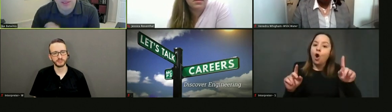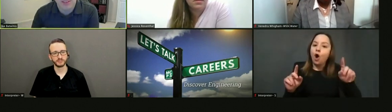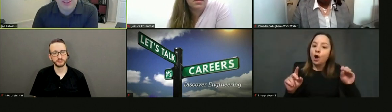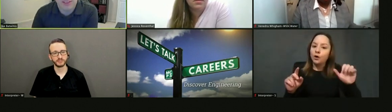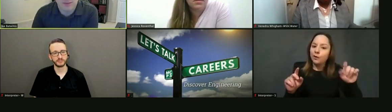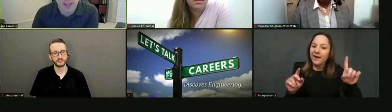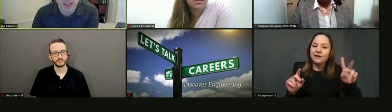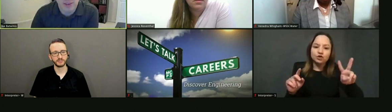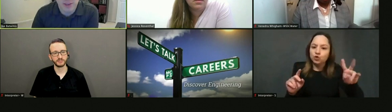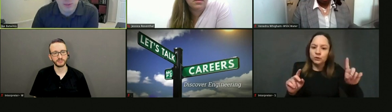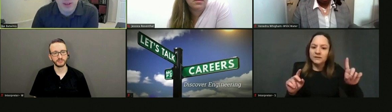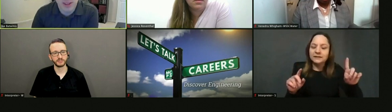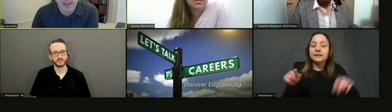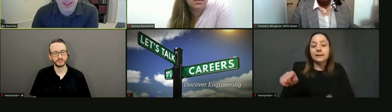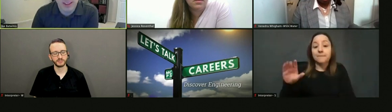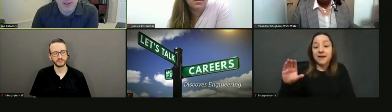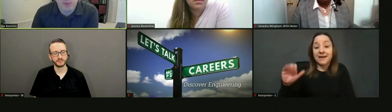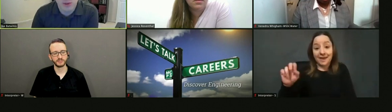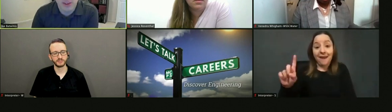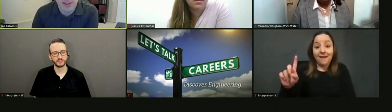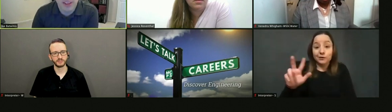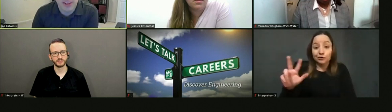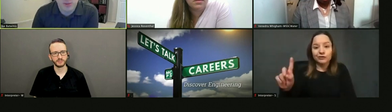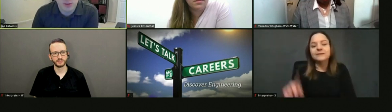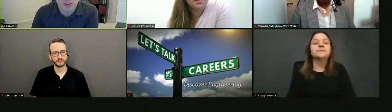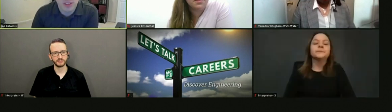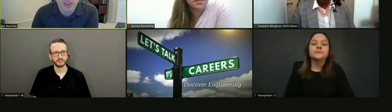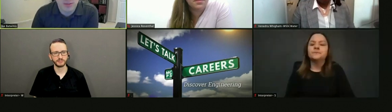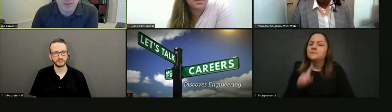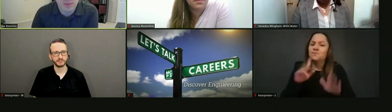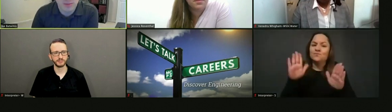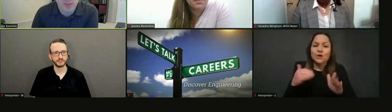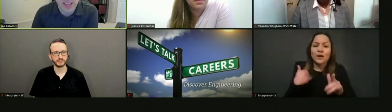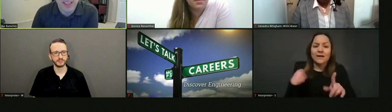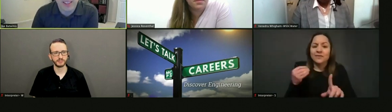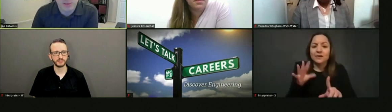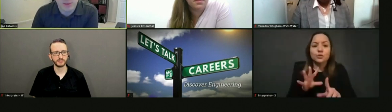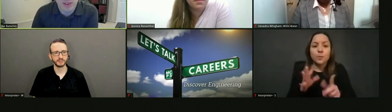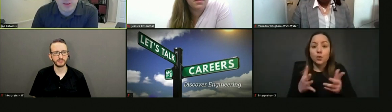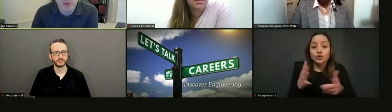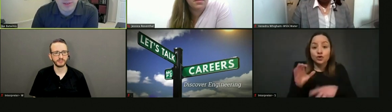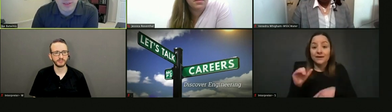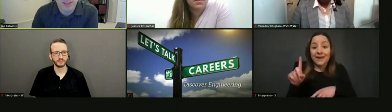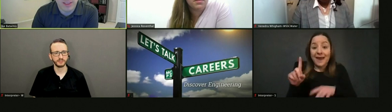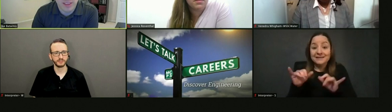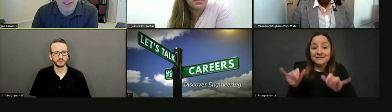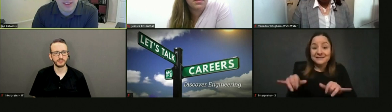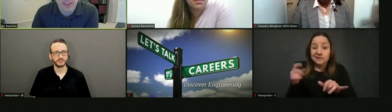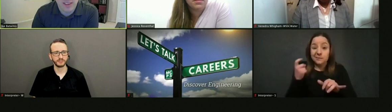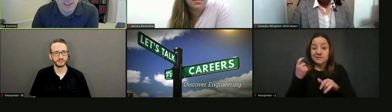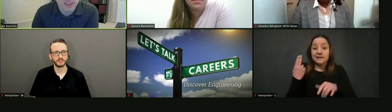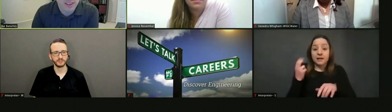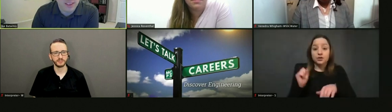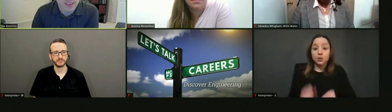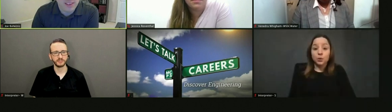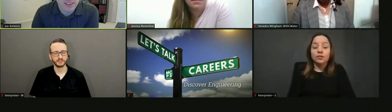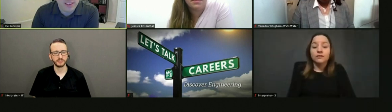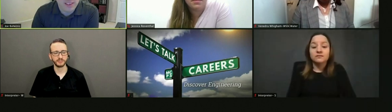all flat drawings. But that was pretty great getting an exposure to CAD systems in high school.